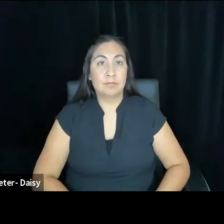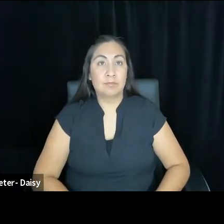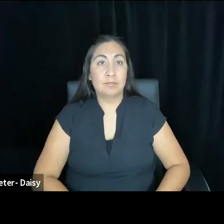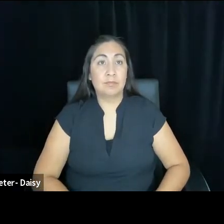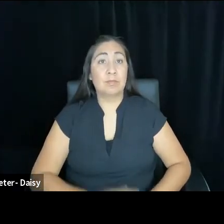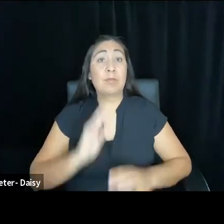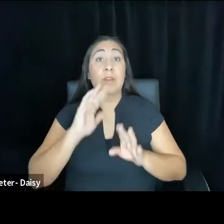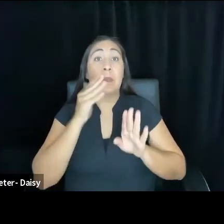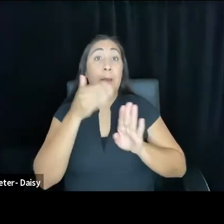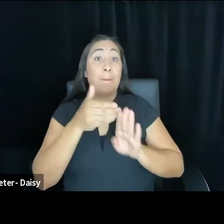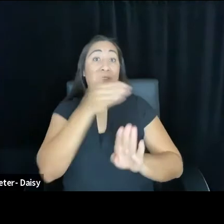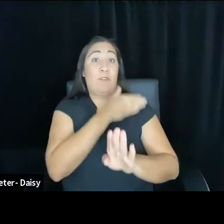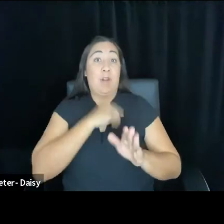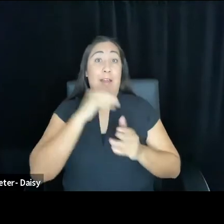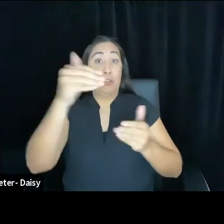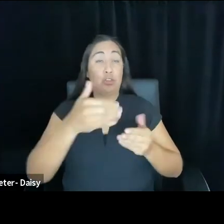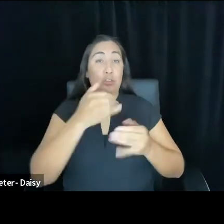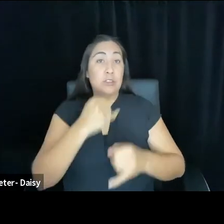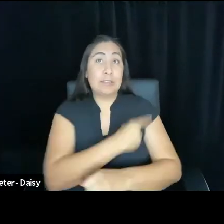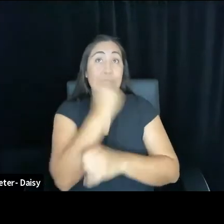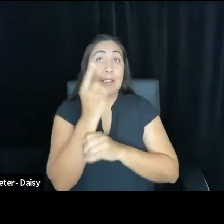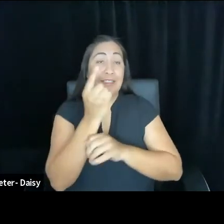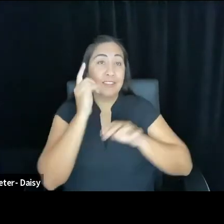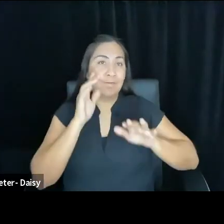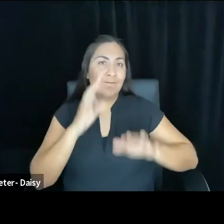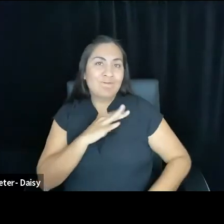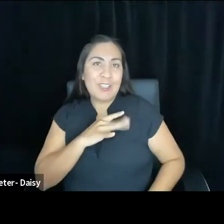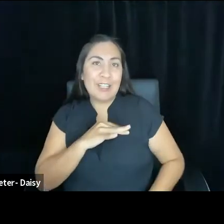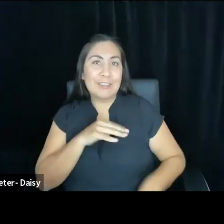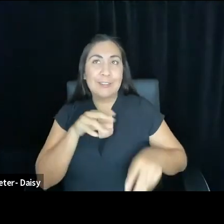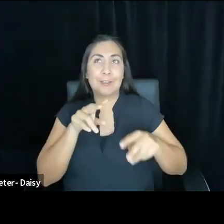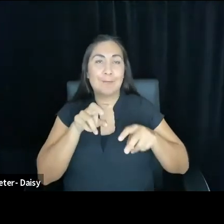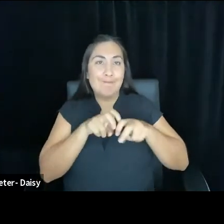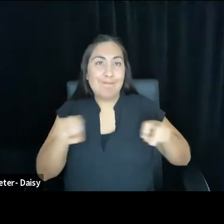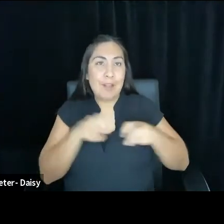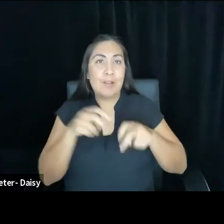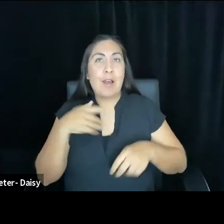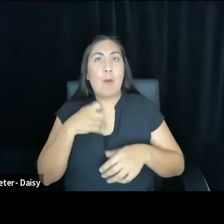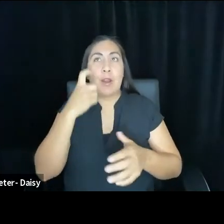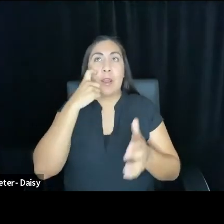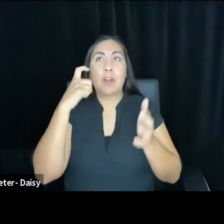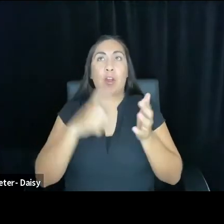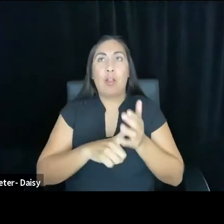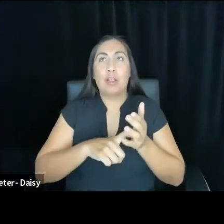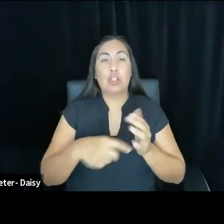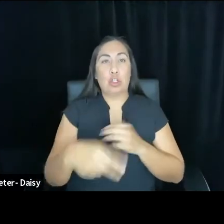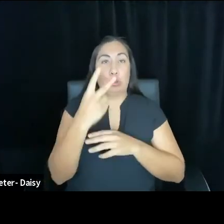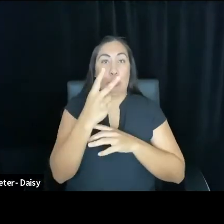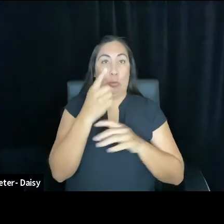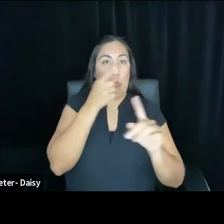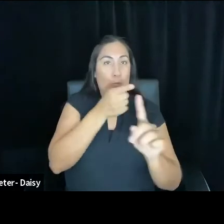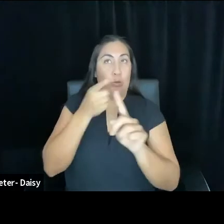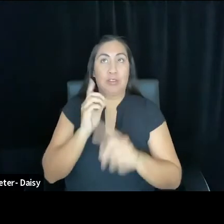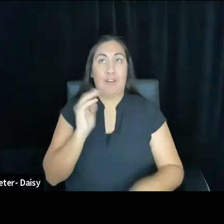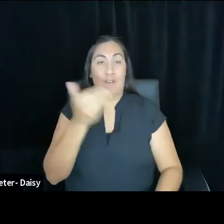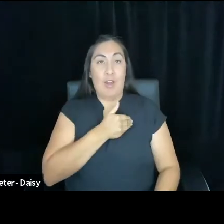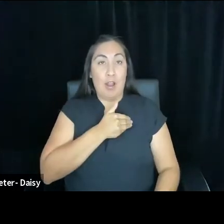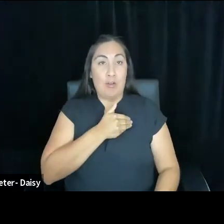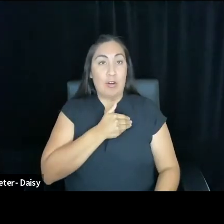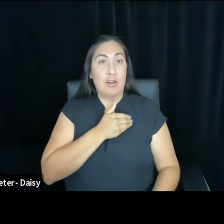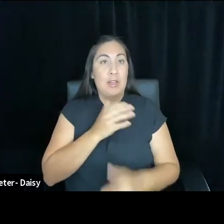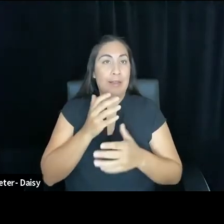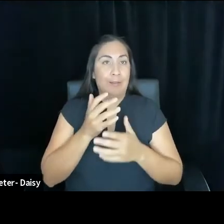Before I introduce today's fantastic panel, I want to acknowledge 2 points about our collective circumstances. The first is